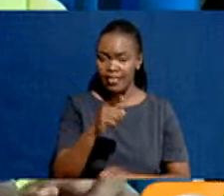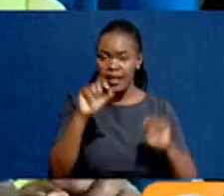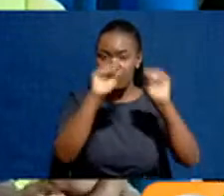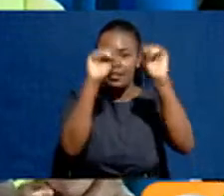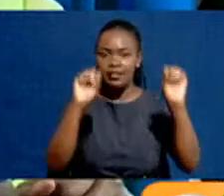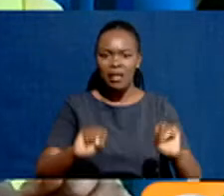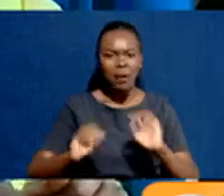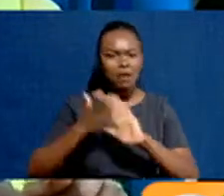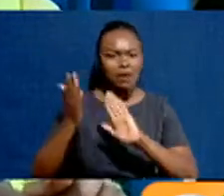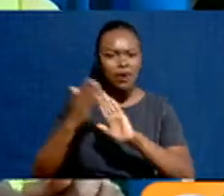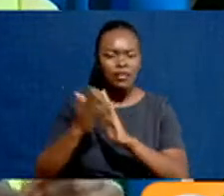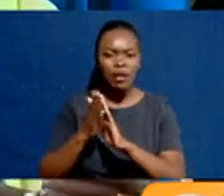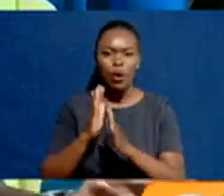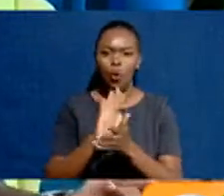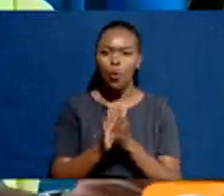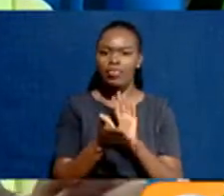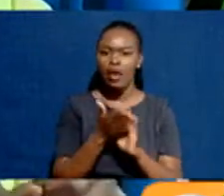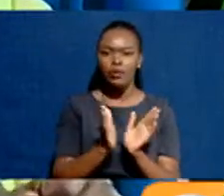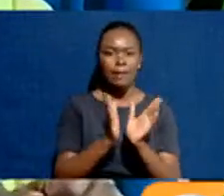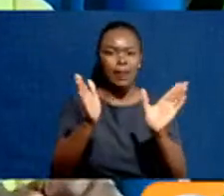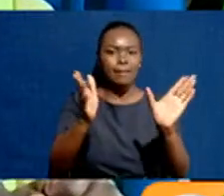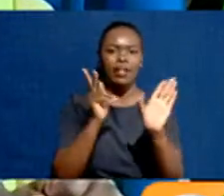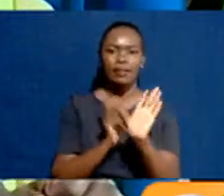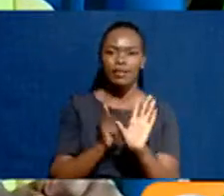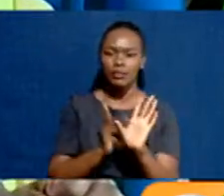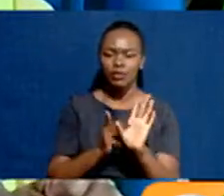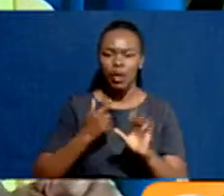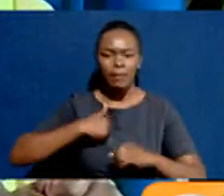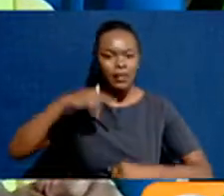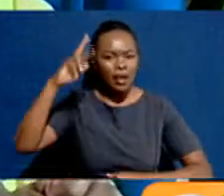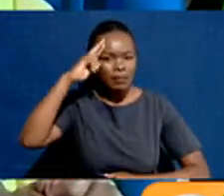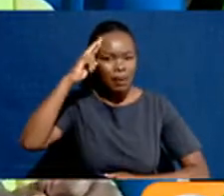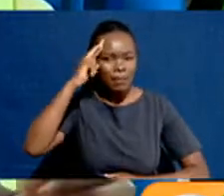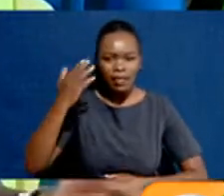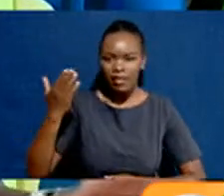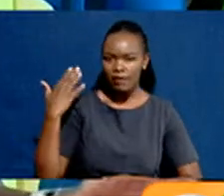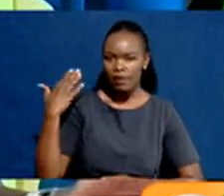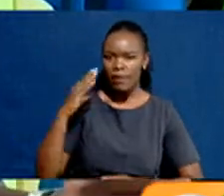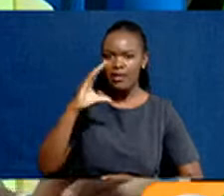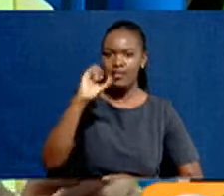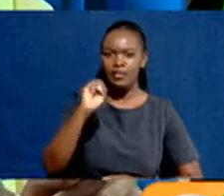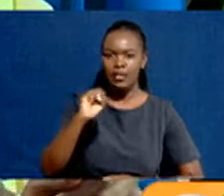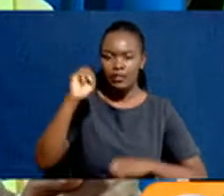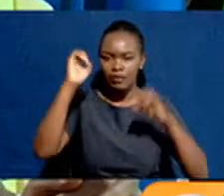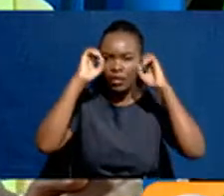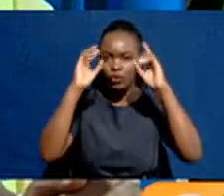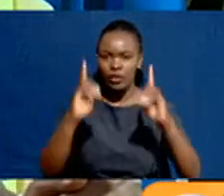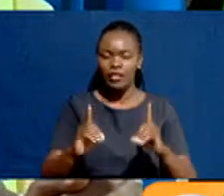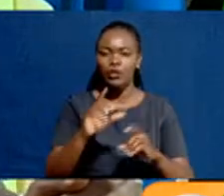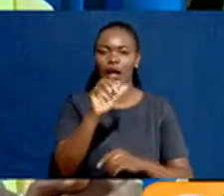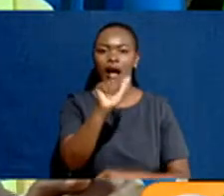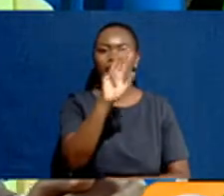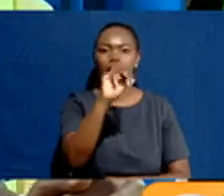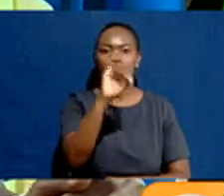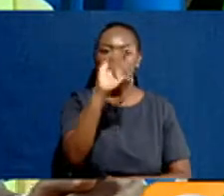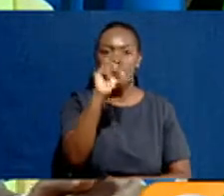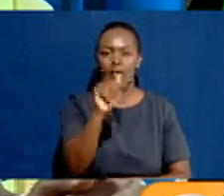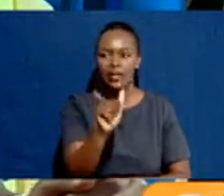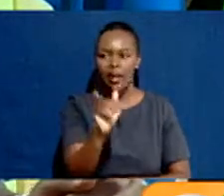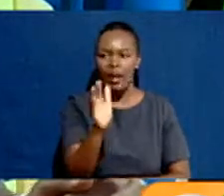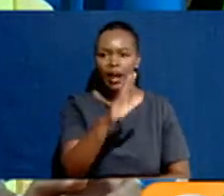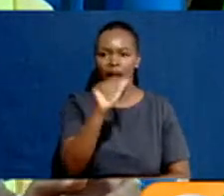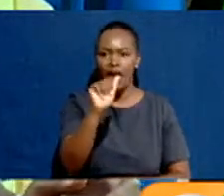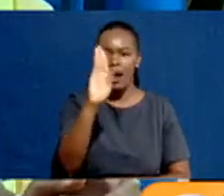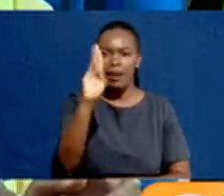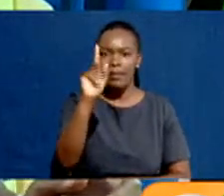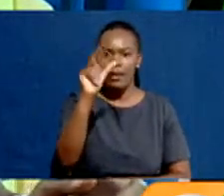public participation. I remember the former CS for Education, CS Amina Abdalla, had said that we wait for